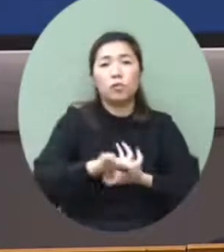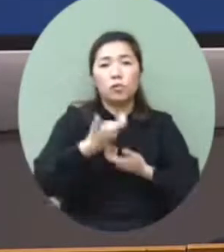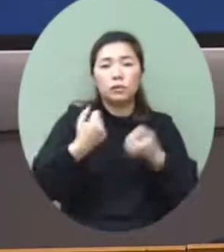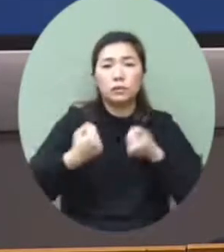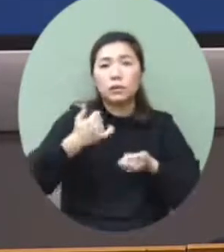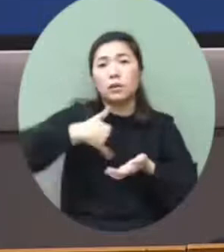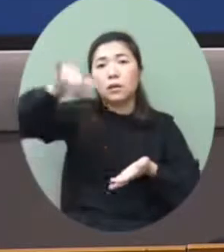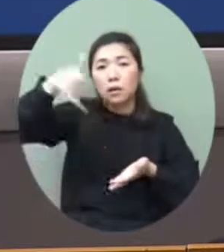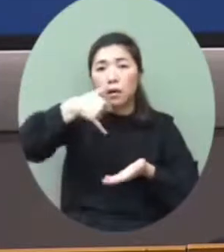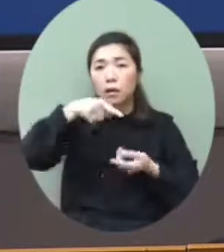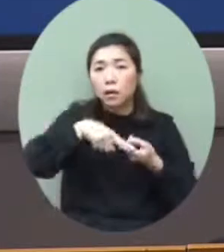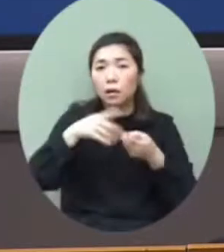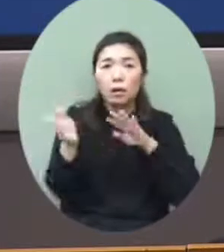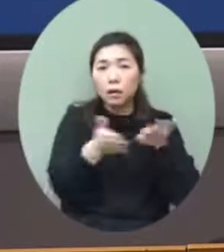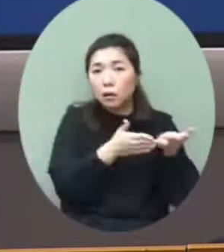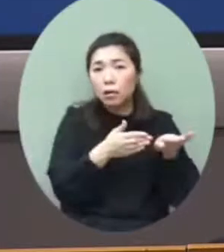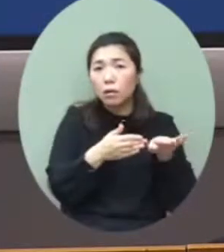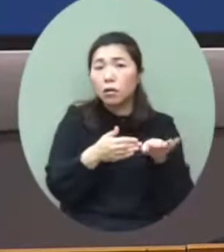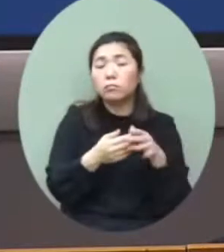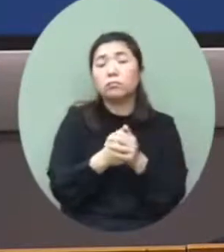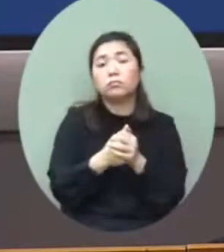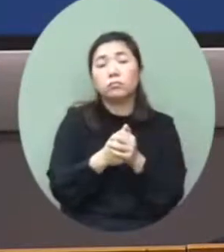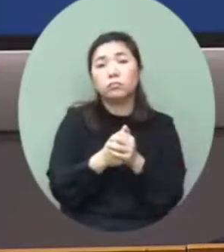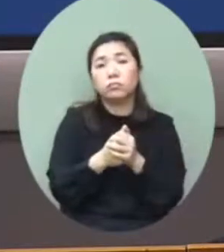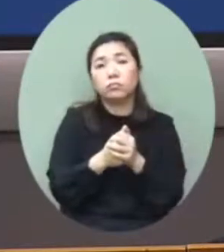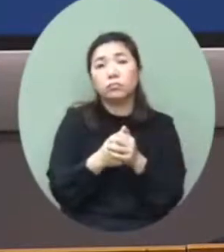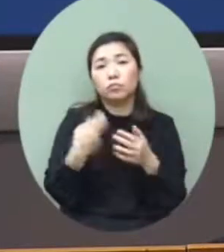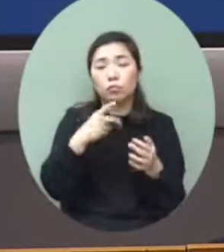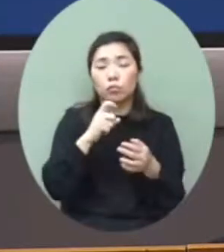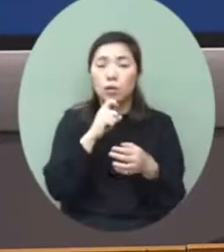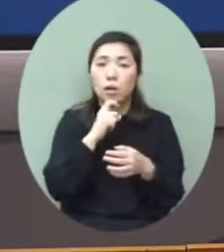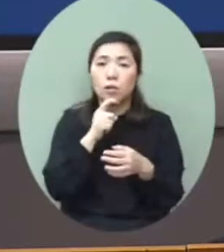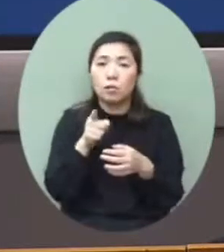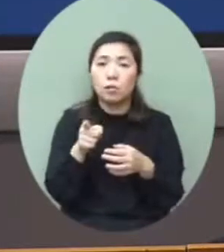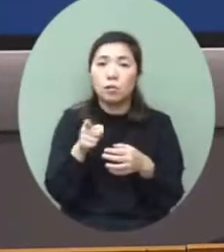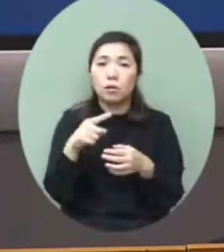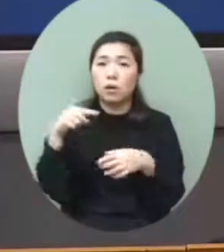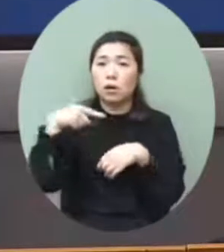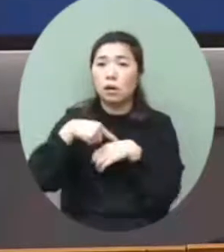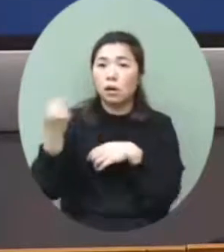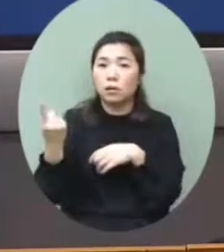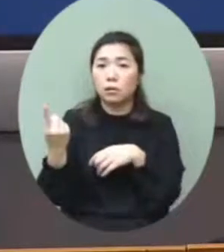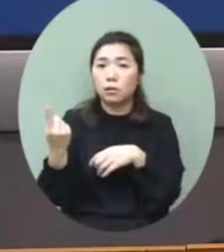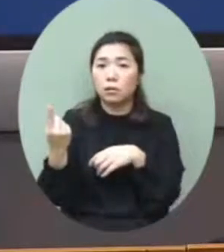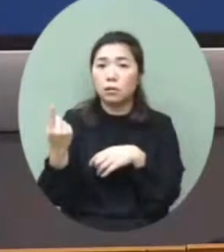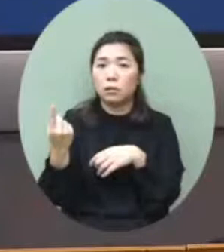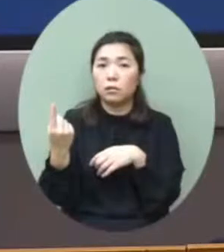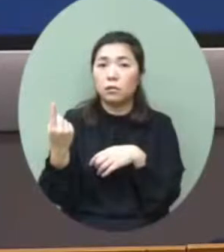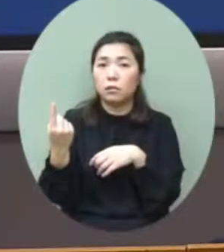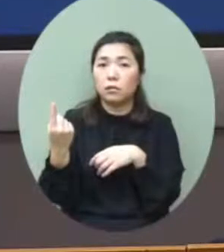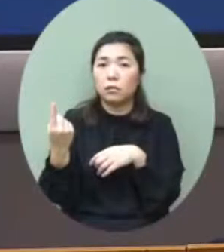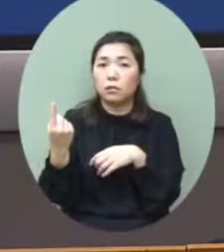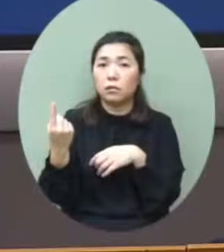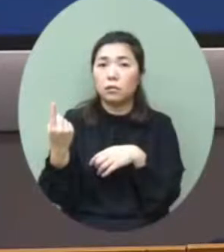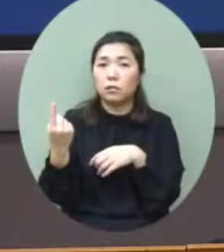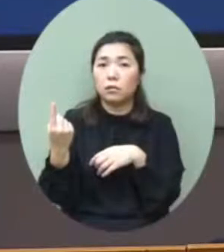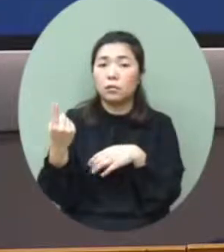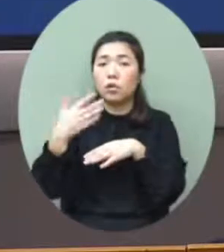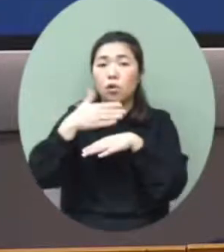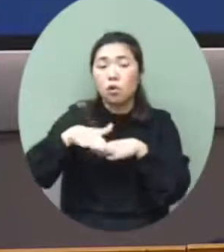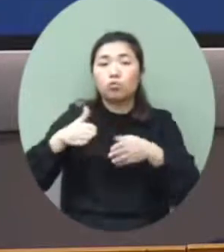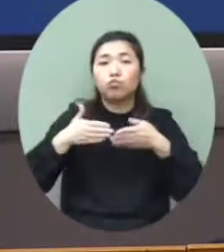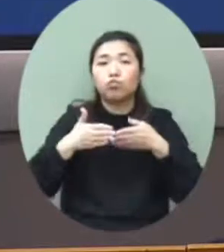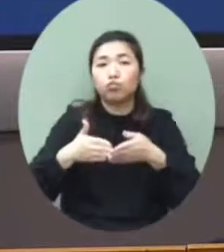sea. We now have cargo coming in by train. So this is to illustrate to you that